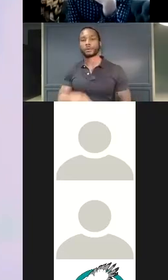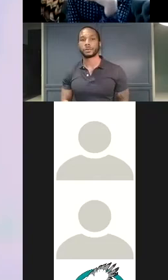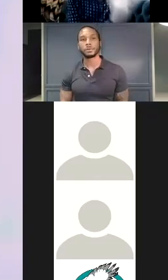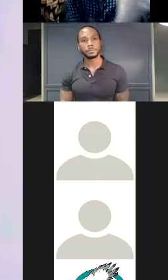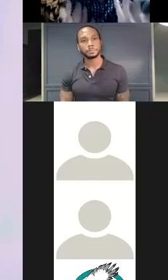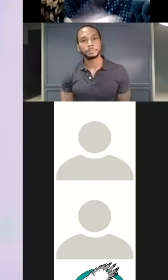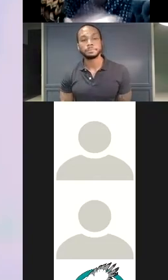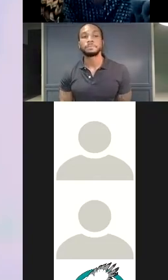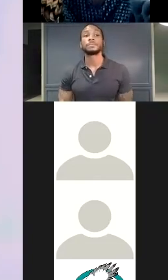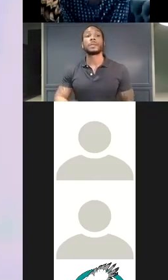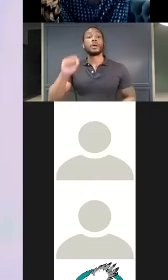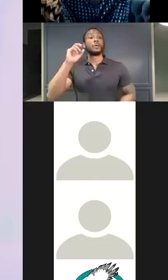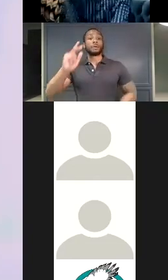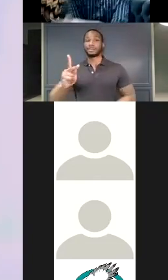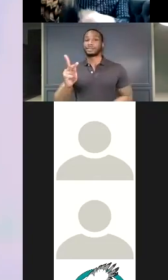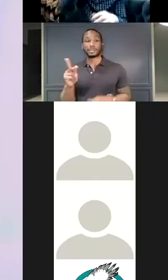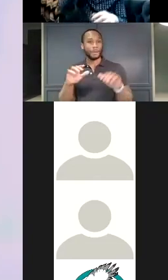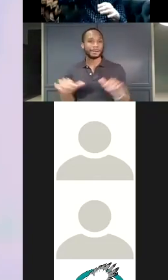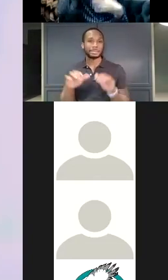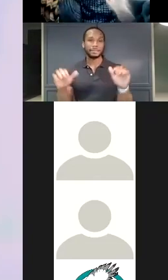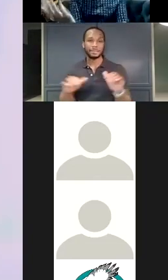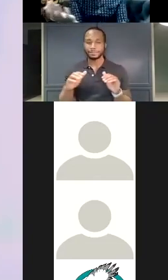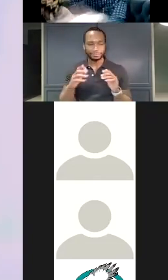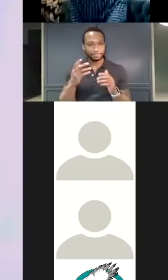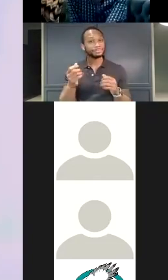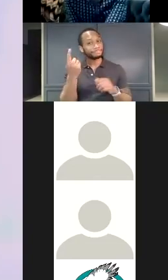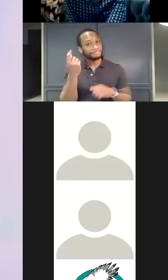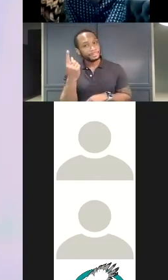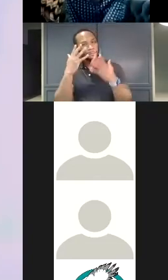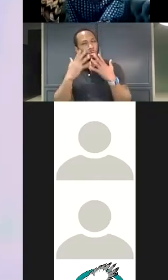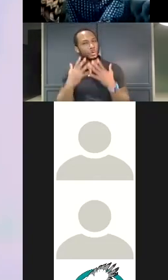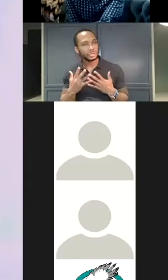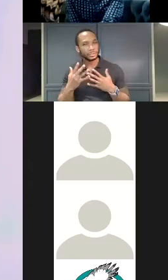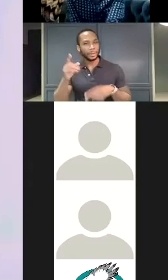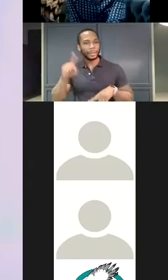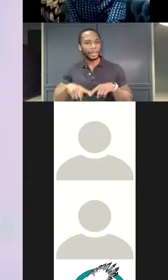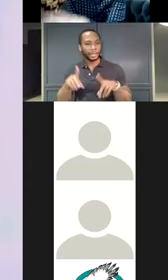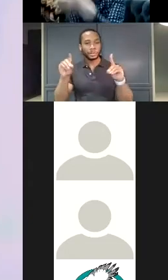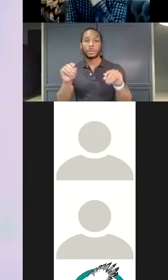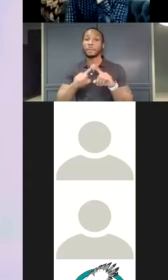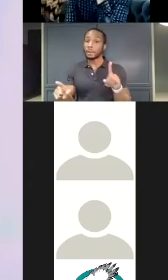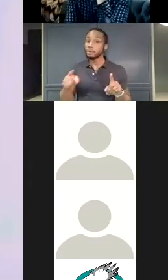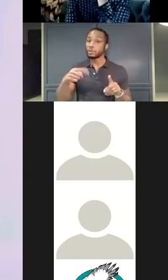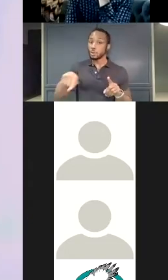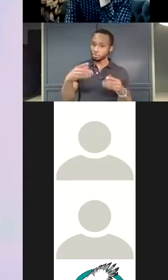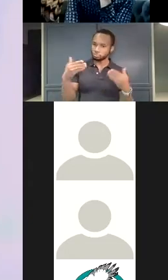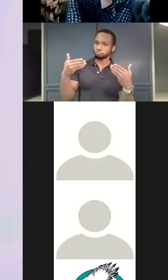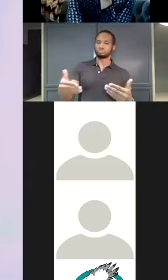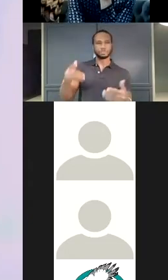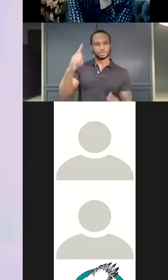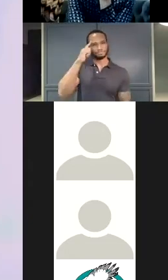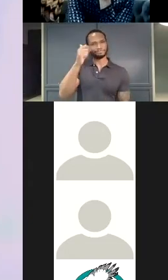Okay, so this is the activity that we unfortunately have to skip, but you are totally welcome to do it on your own. And I'm going to